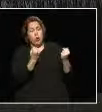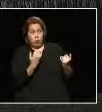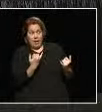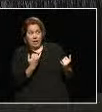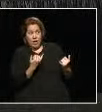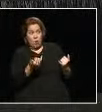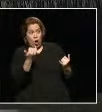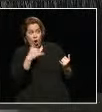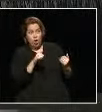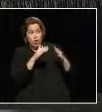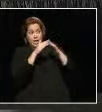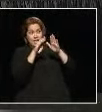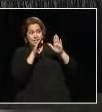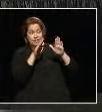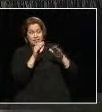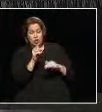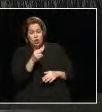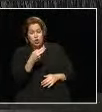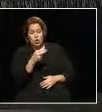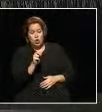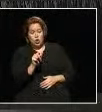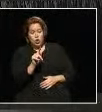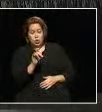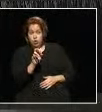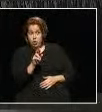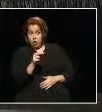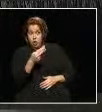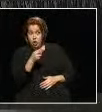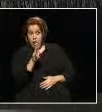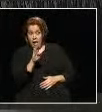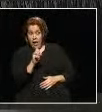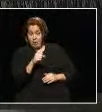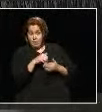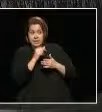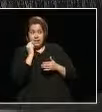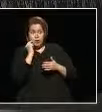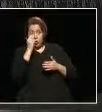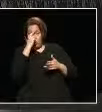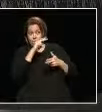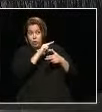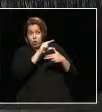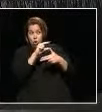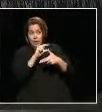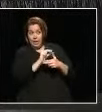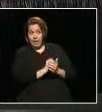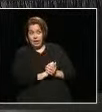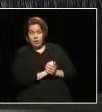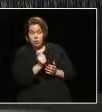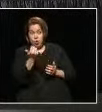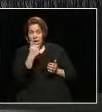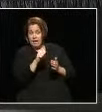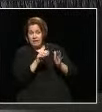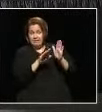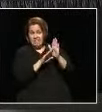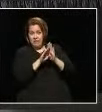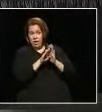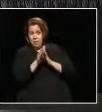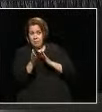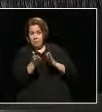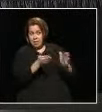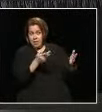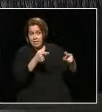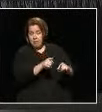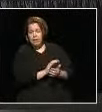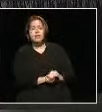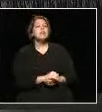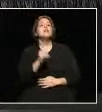there any shelter hubs in San Antonio for this hurricane that's coming? Or are there any developing plans happening right